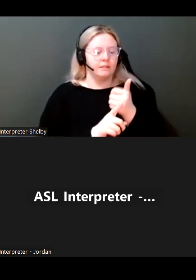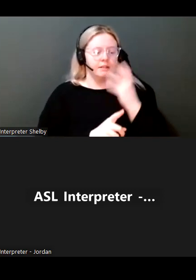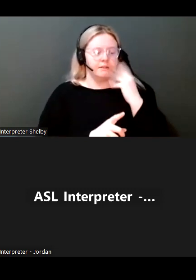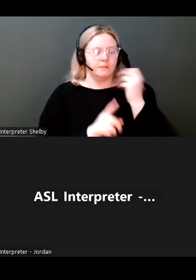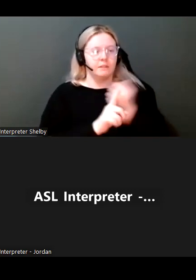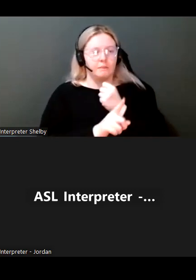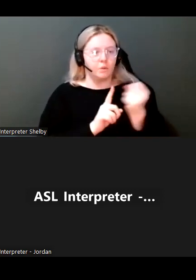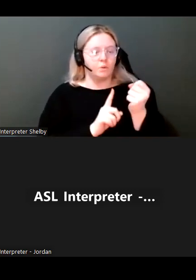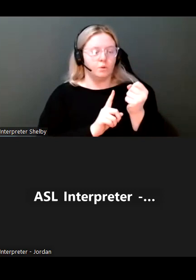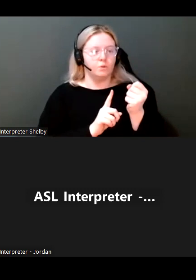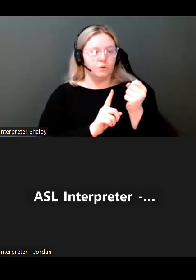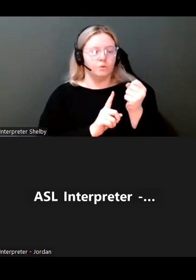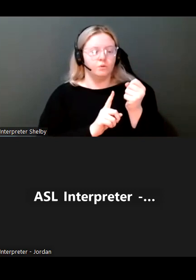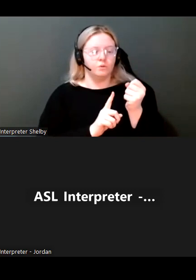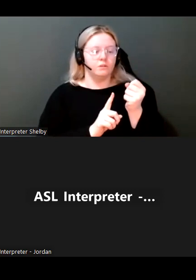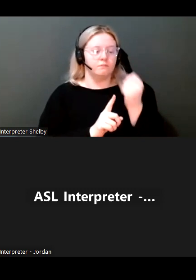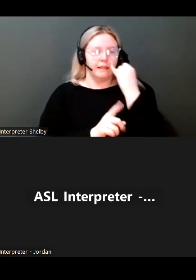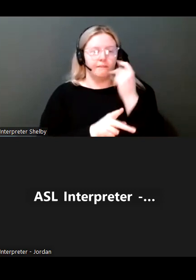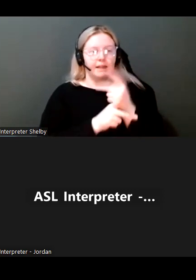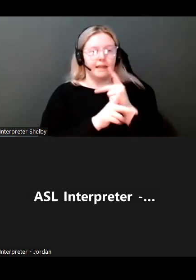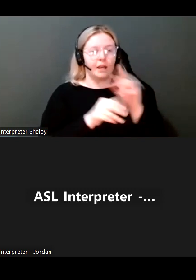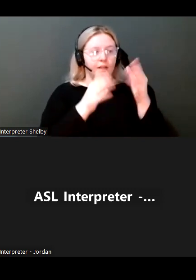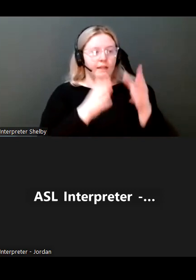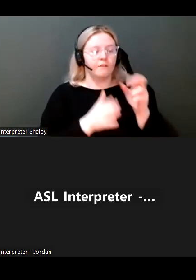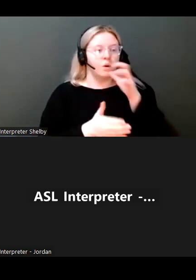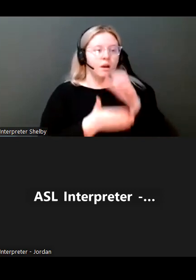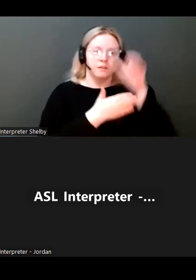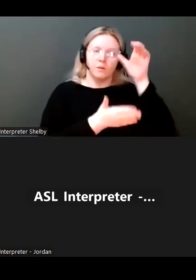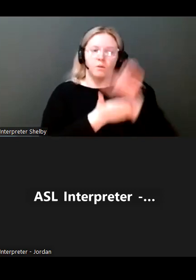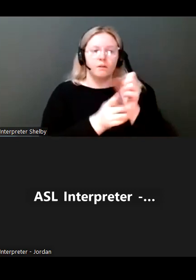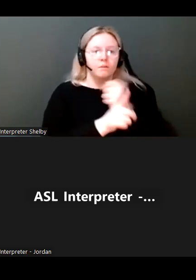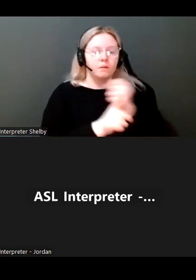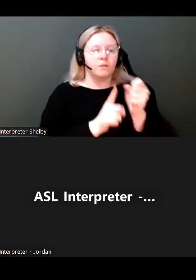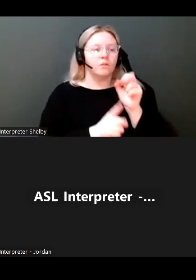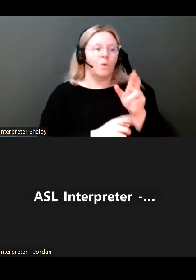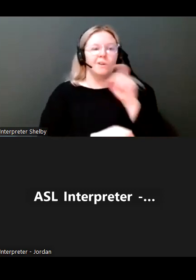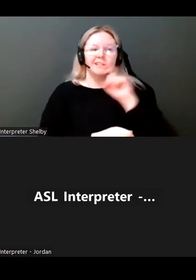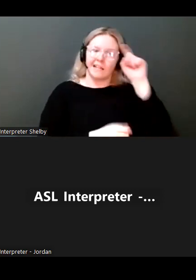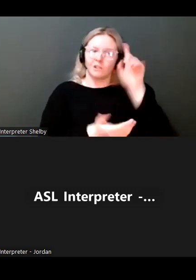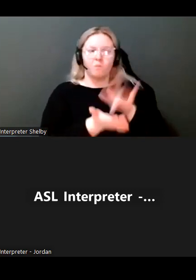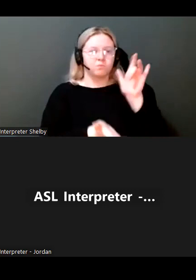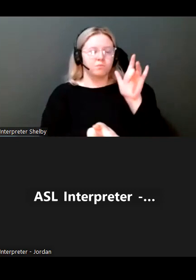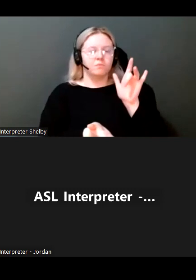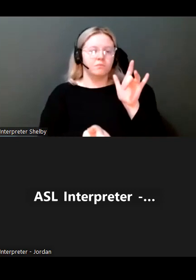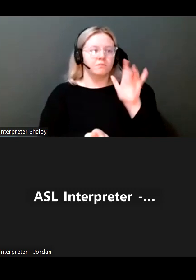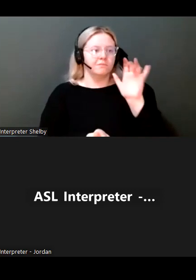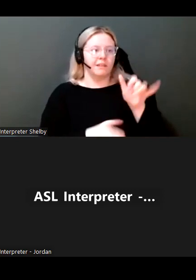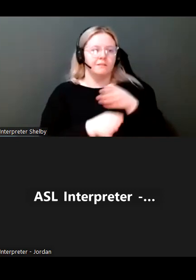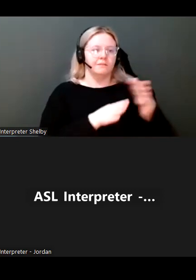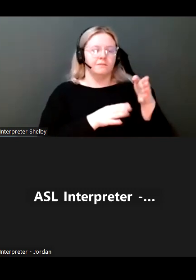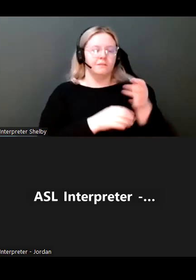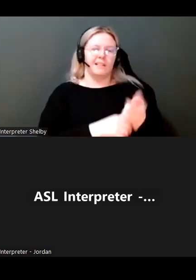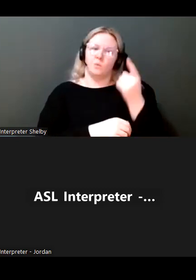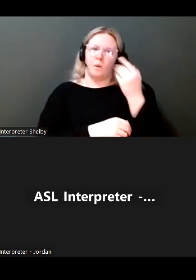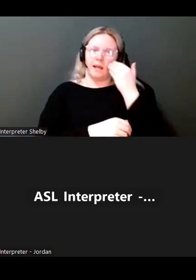in any way by a caregiver or a spouse or sexually assaulted. That's one I